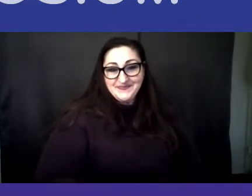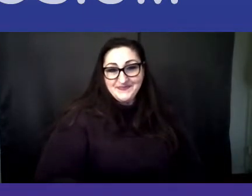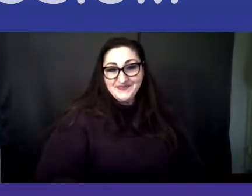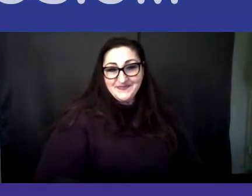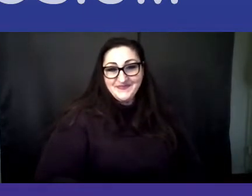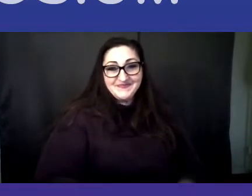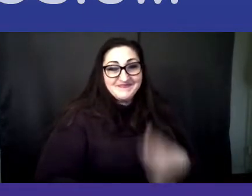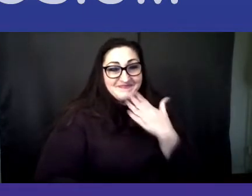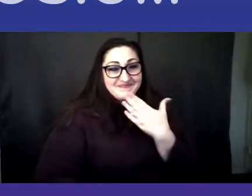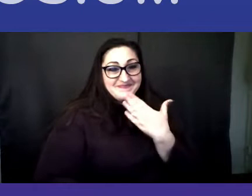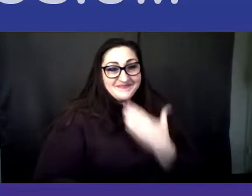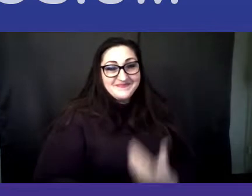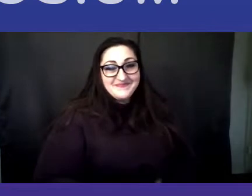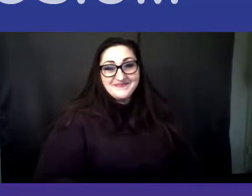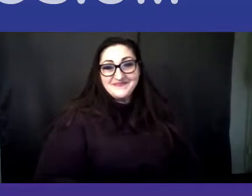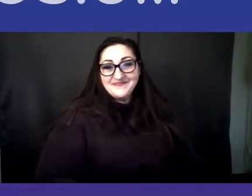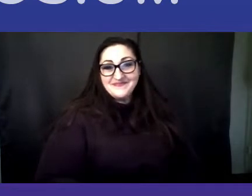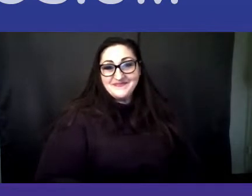Thank you.